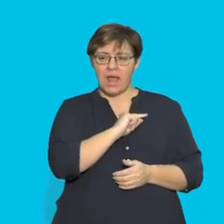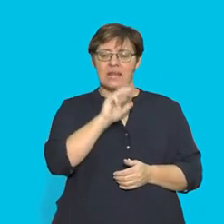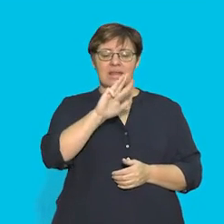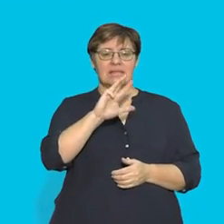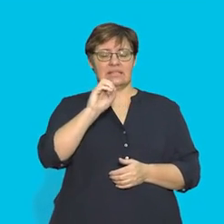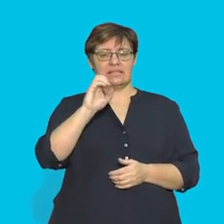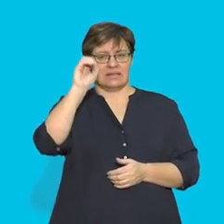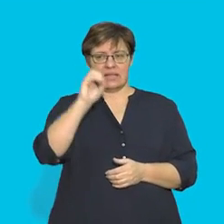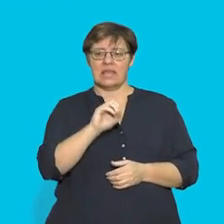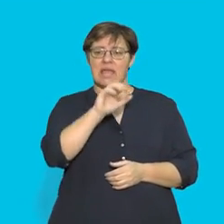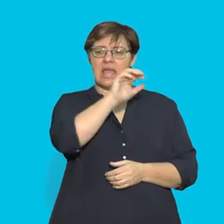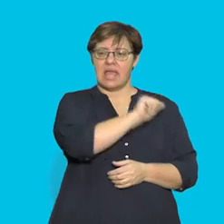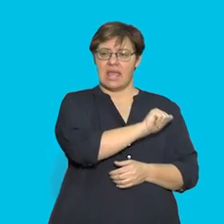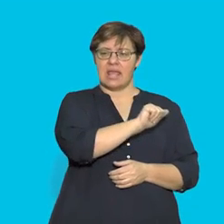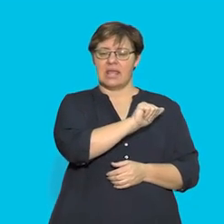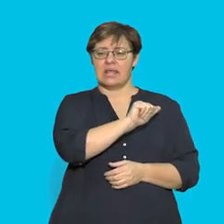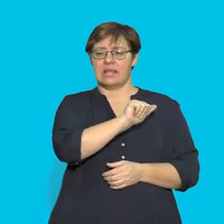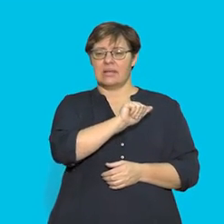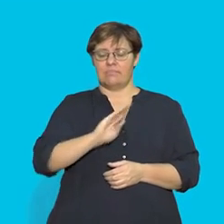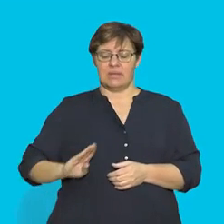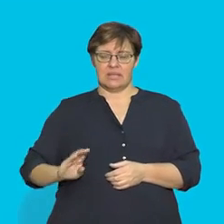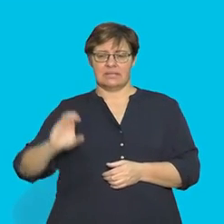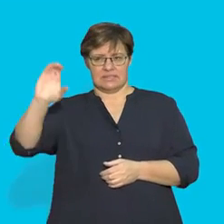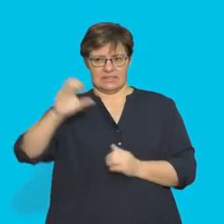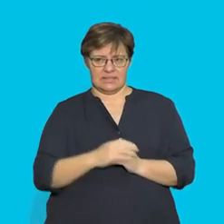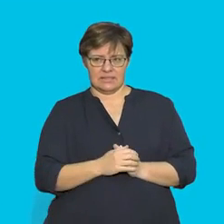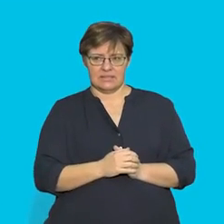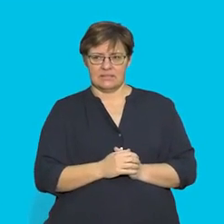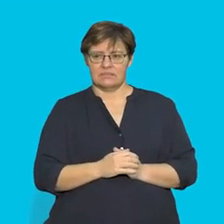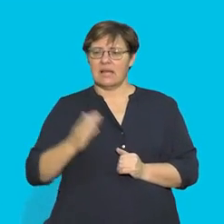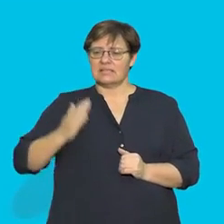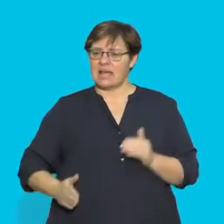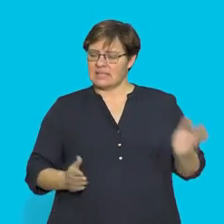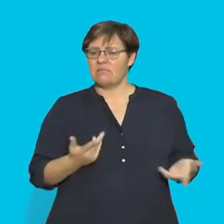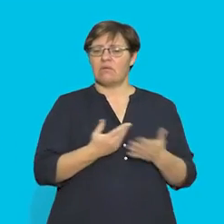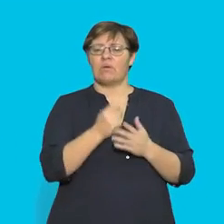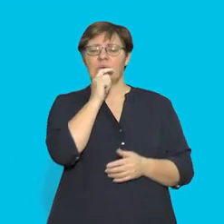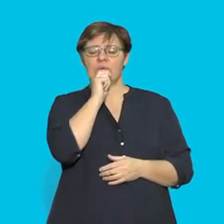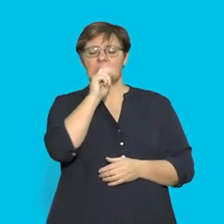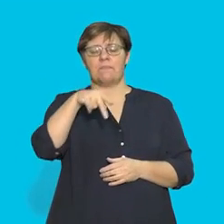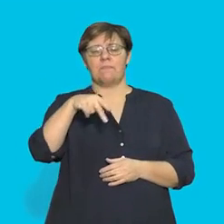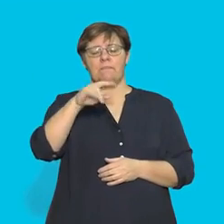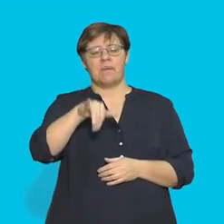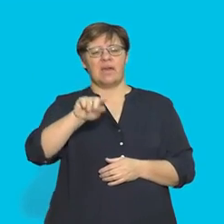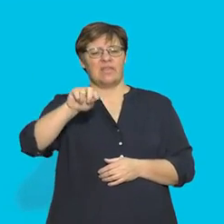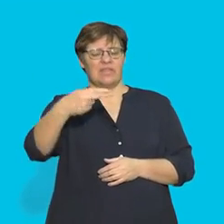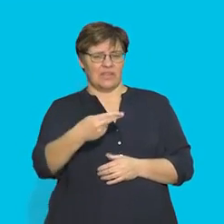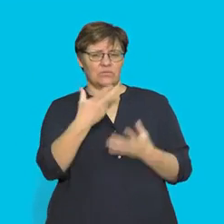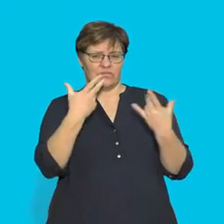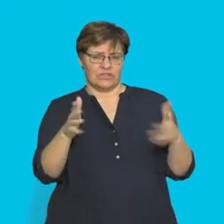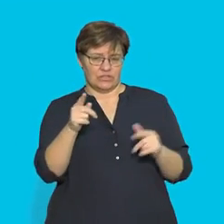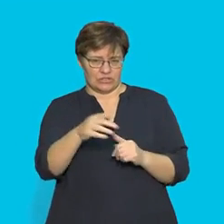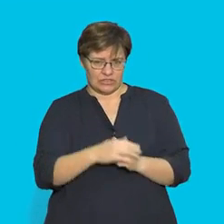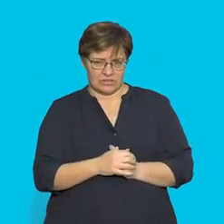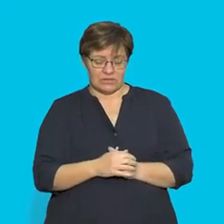calculation because we have a right angle triangle ABC here. And we have the two sides, so we can probably just use Pythagoras to complete that